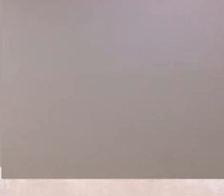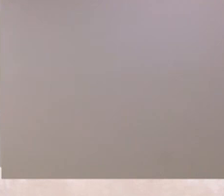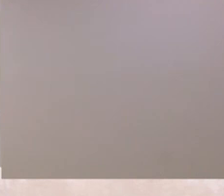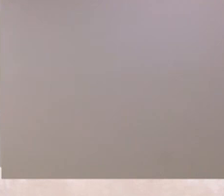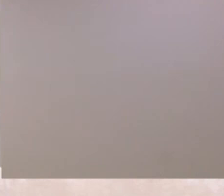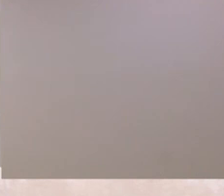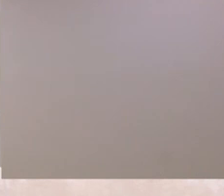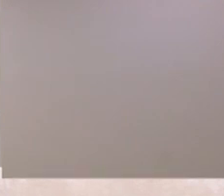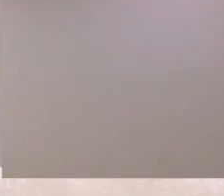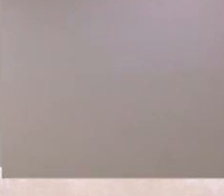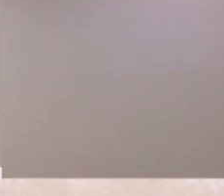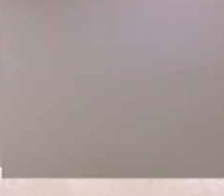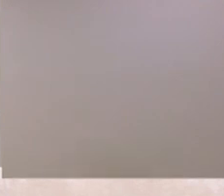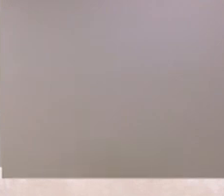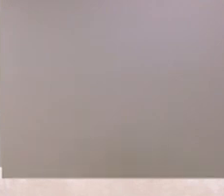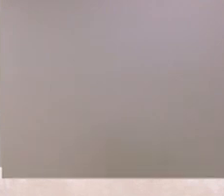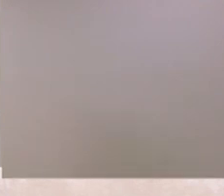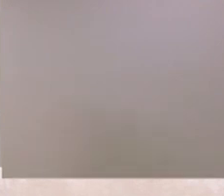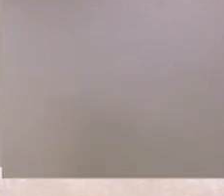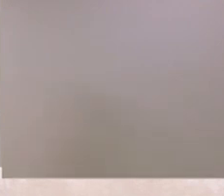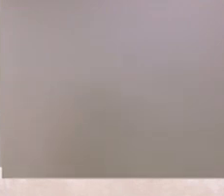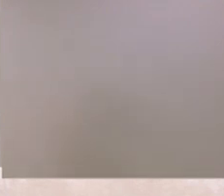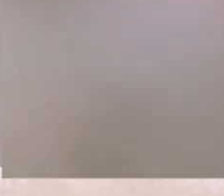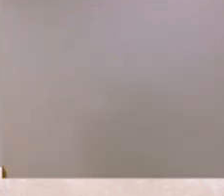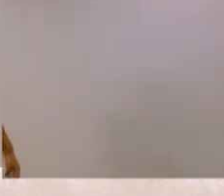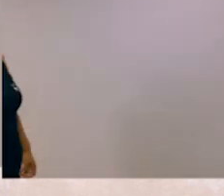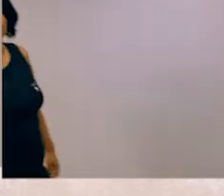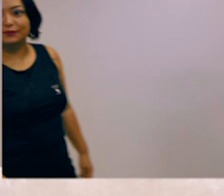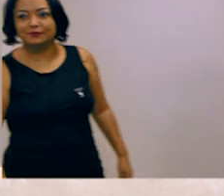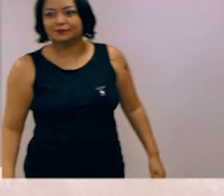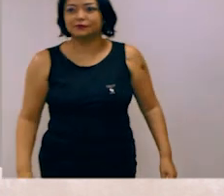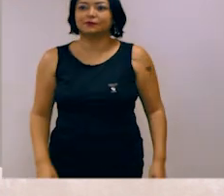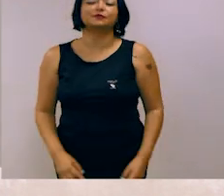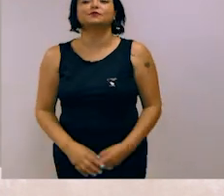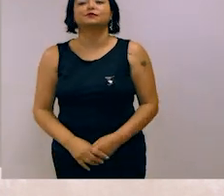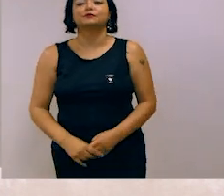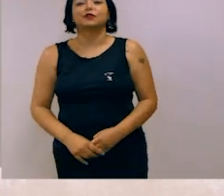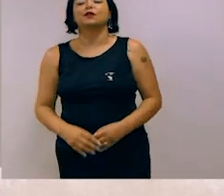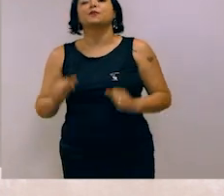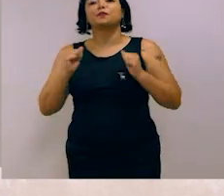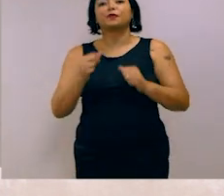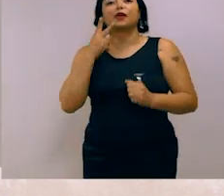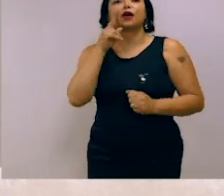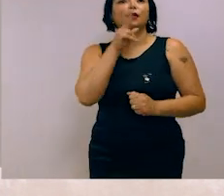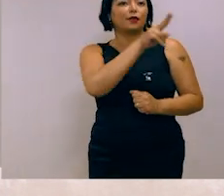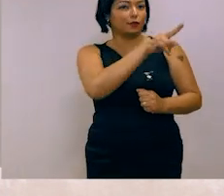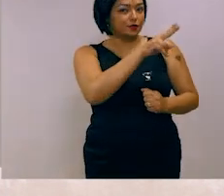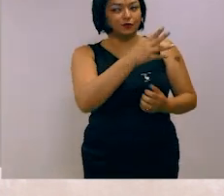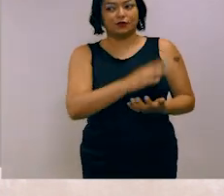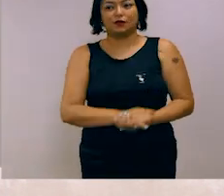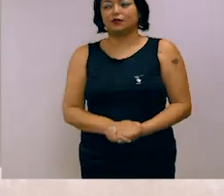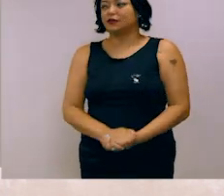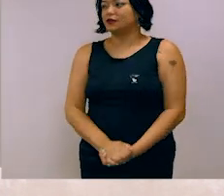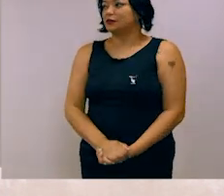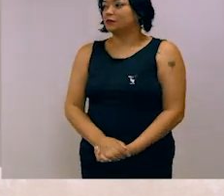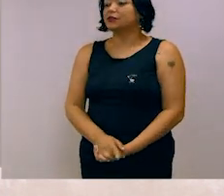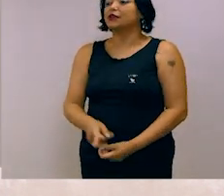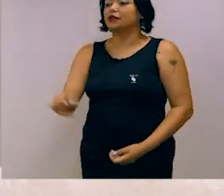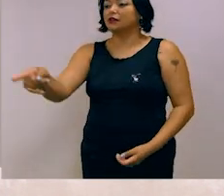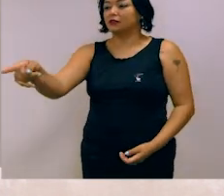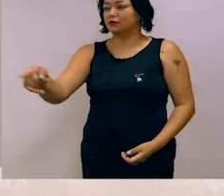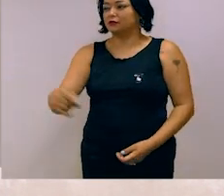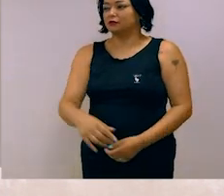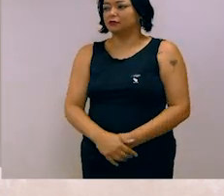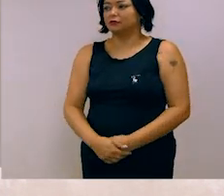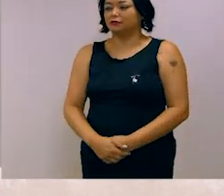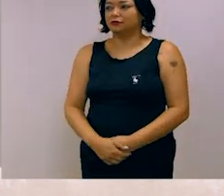factor is the level of interest, as it influences many other factors in our model, such as their self-efficacy,